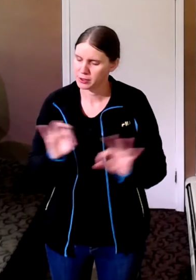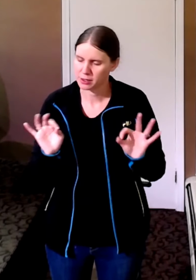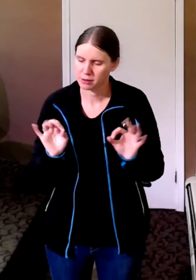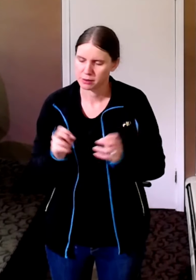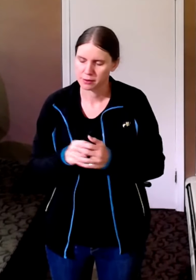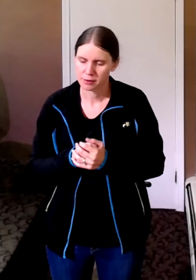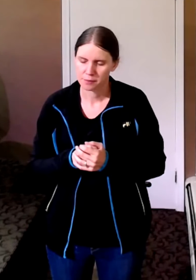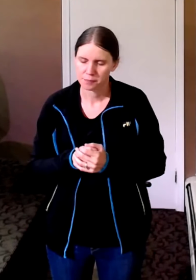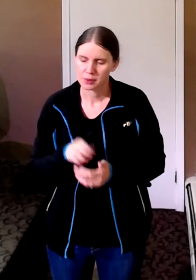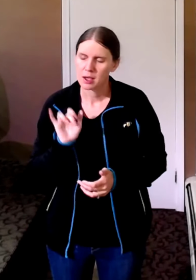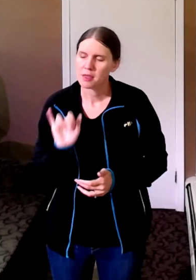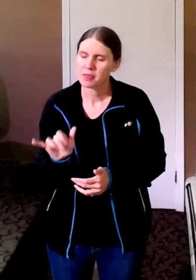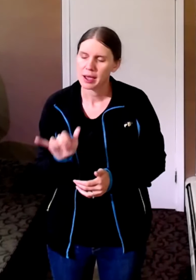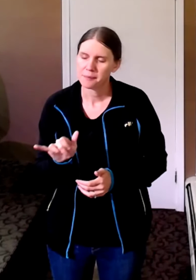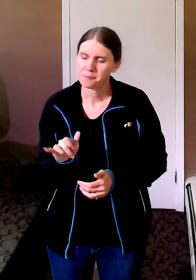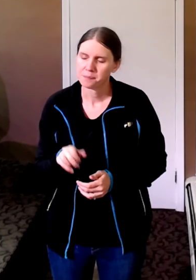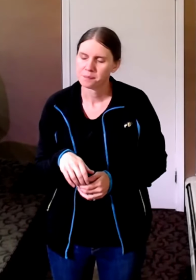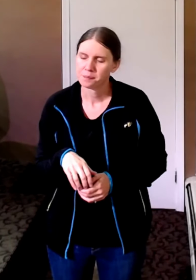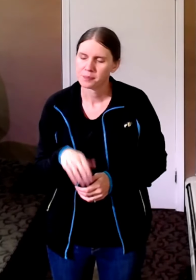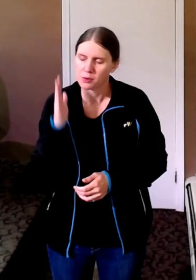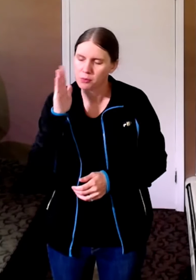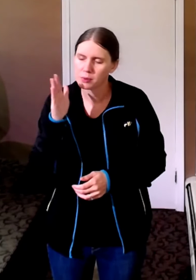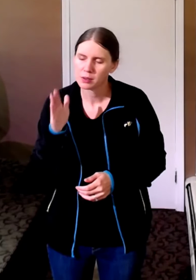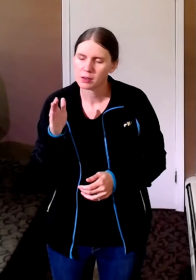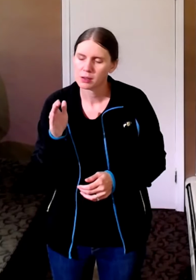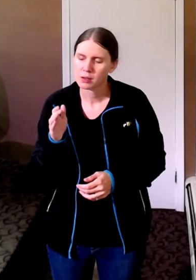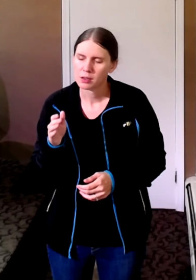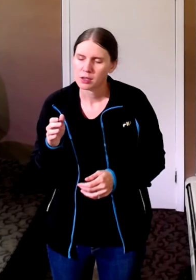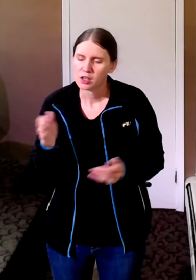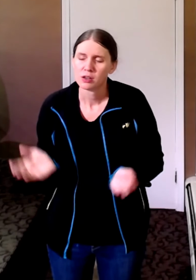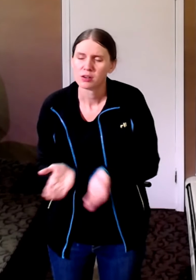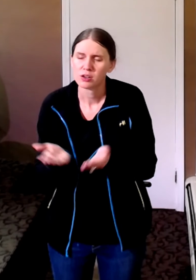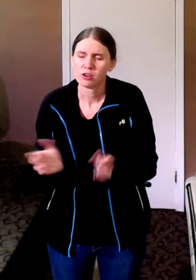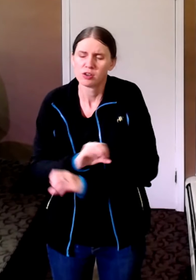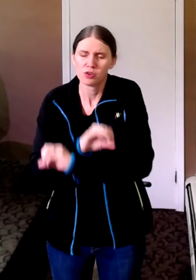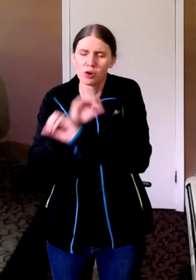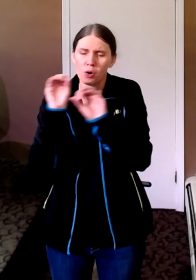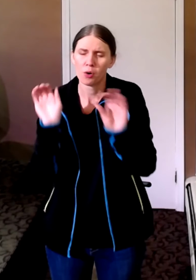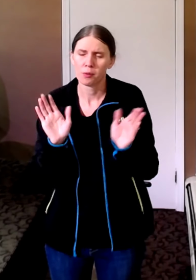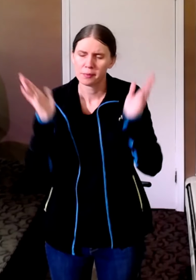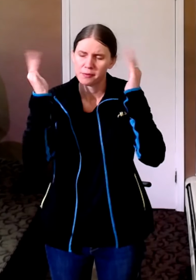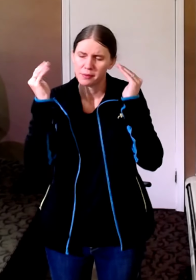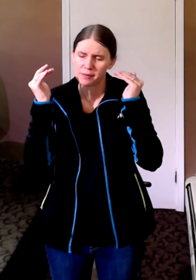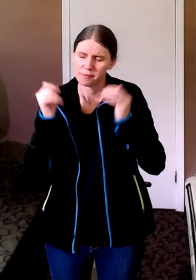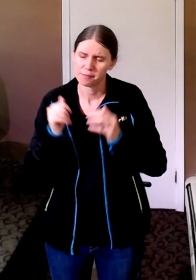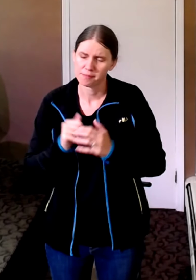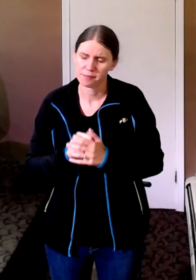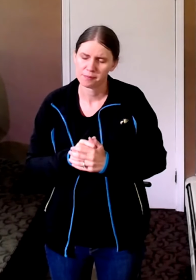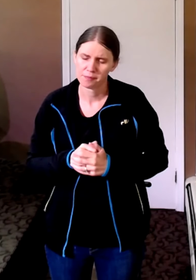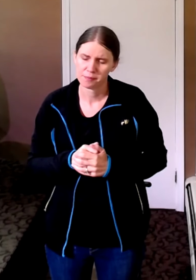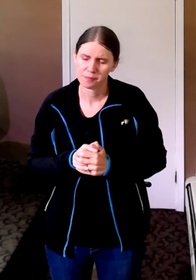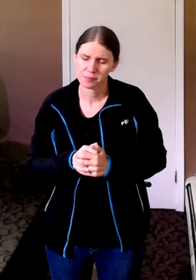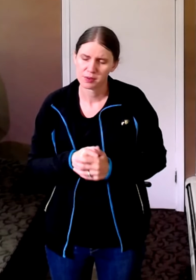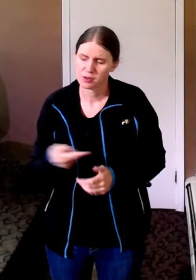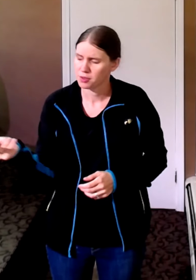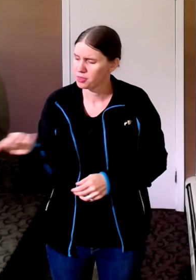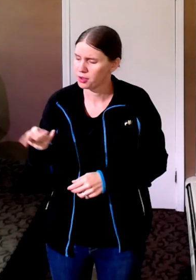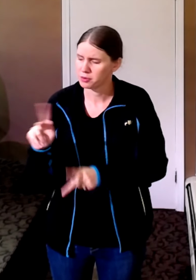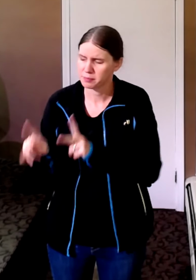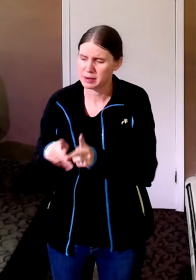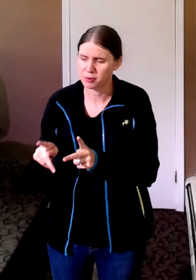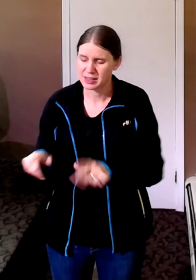It is that which will, Lord, enhance the beacon of light that we are to be to those in